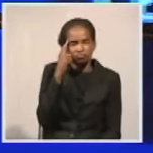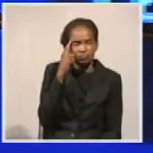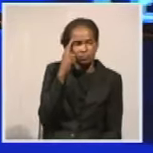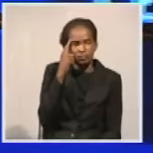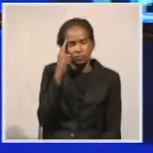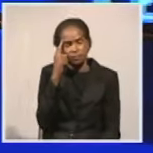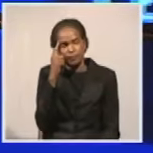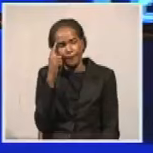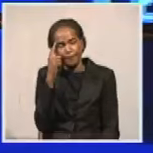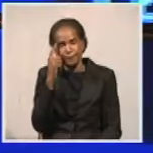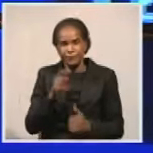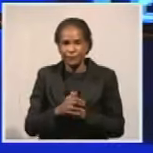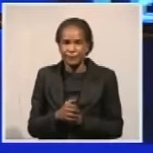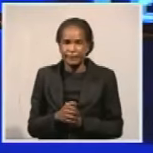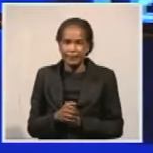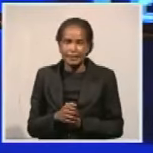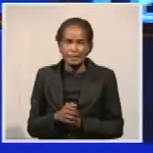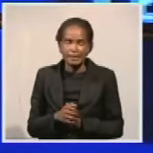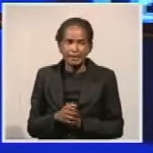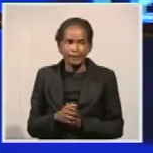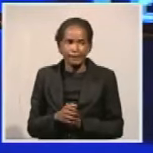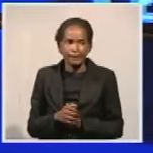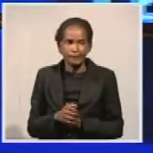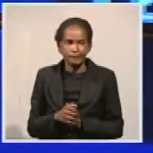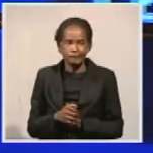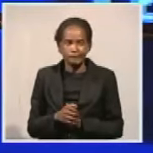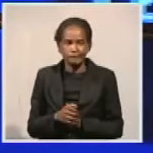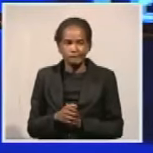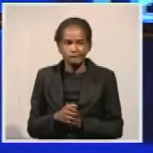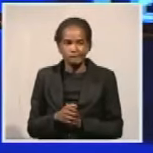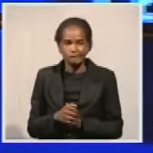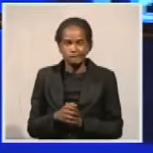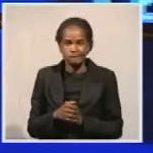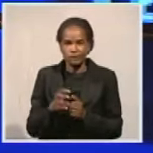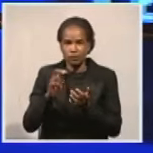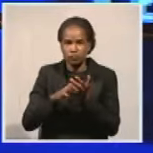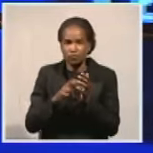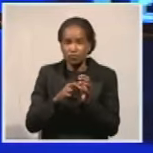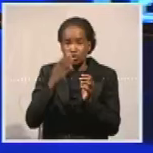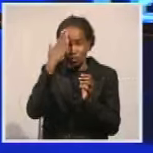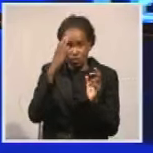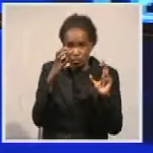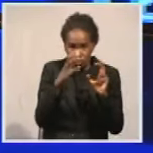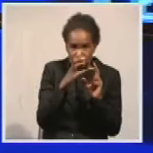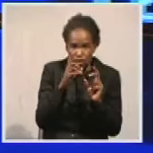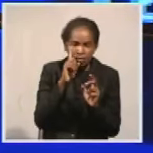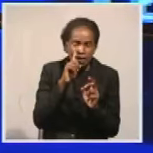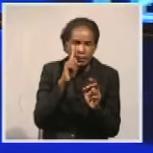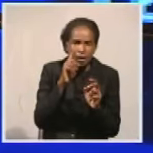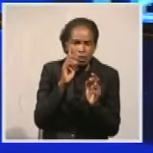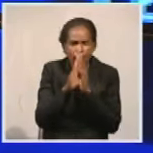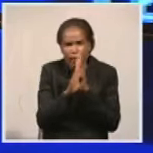the traditional authorities that keep order in communities,